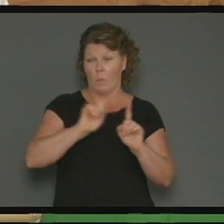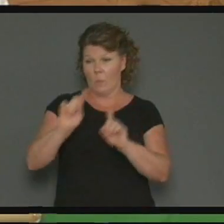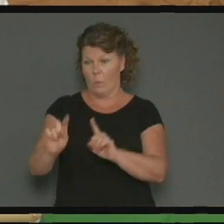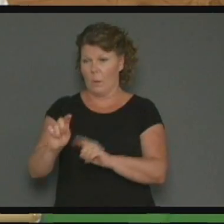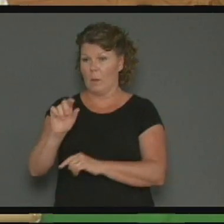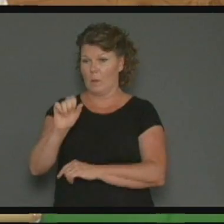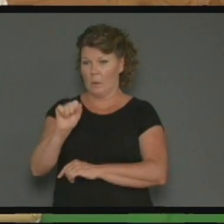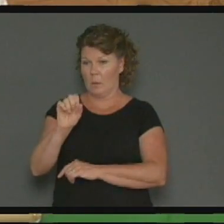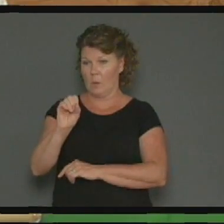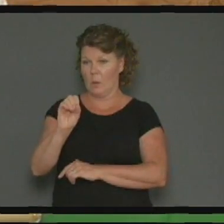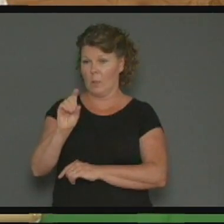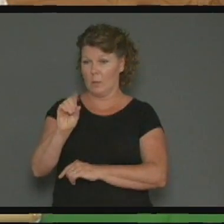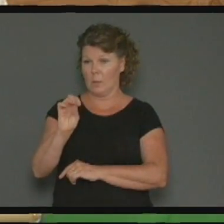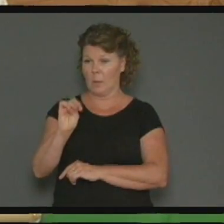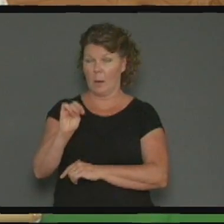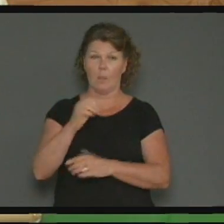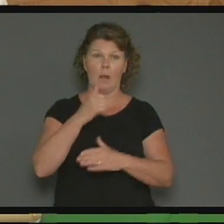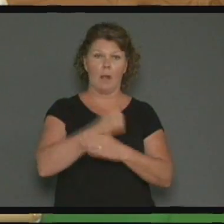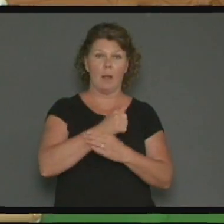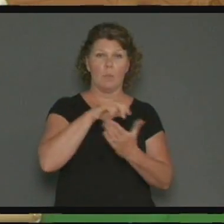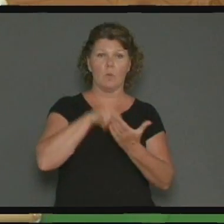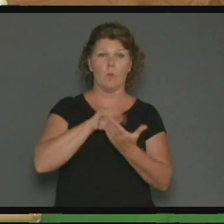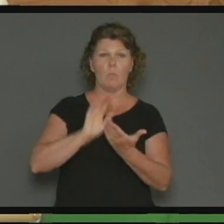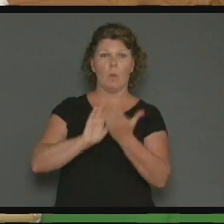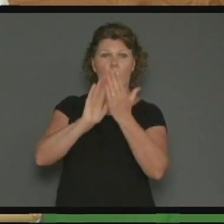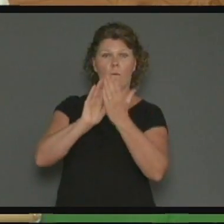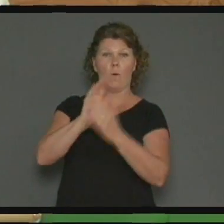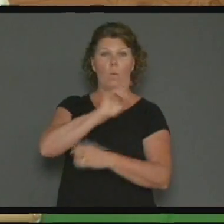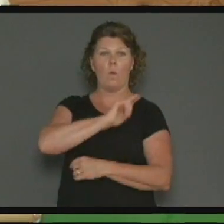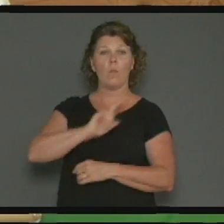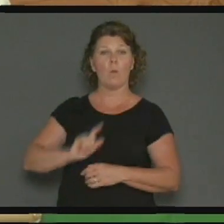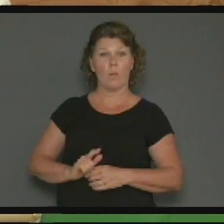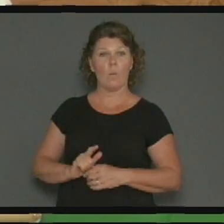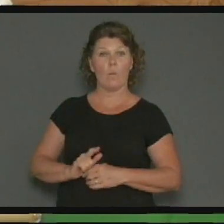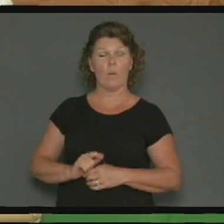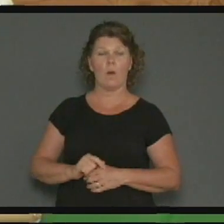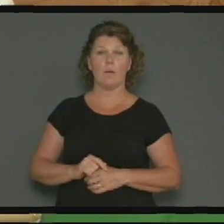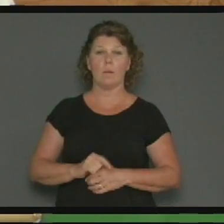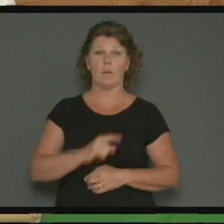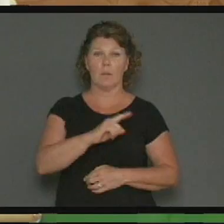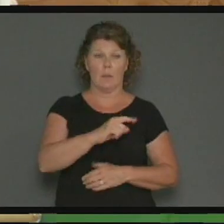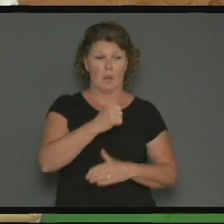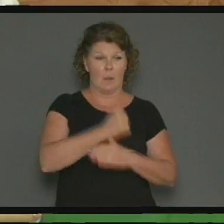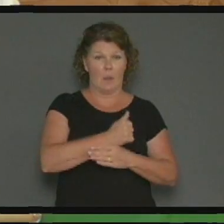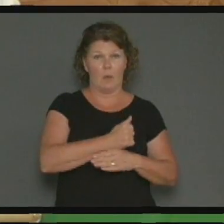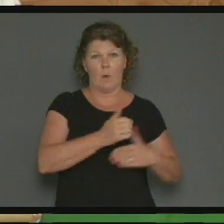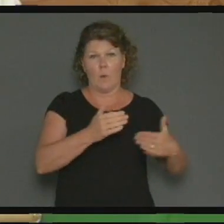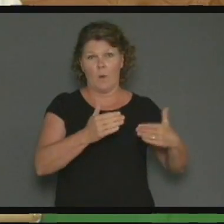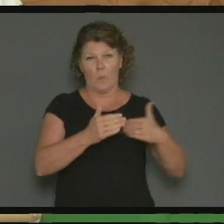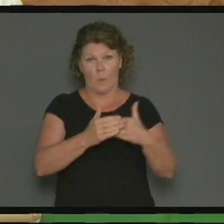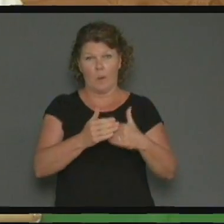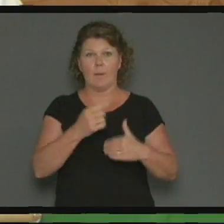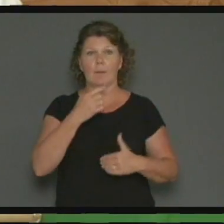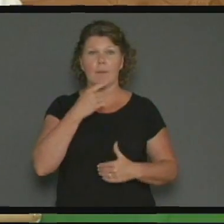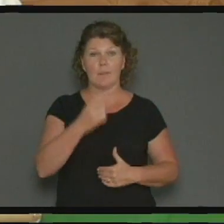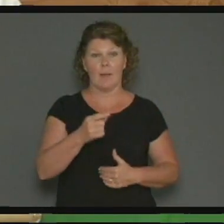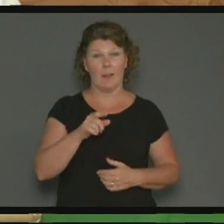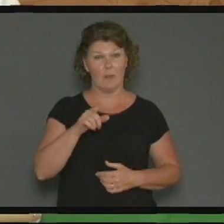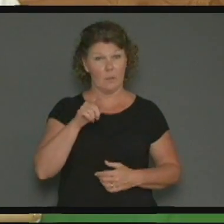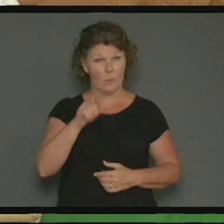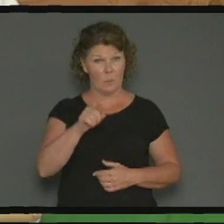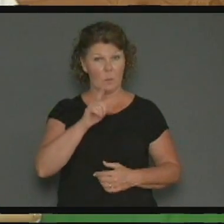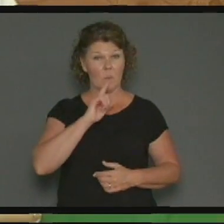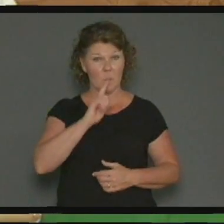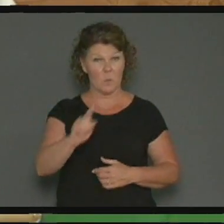but Abraham still stood before the Lord. Then Abraham drew near and said, "Will you